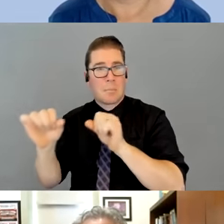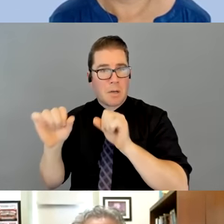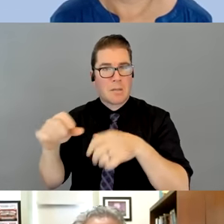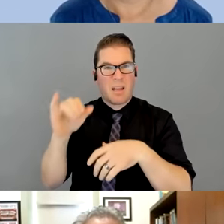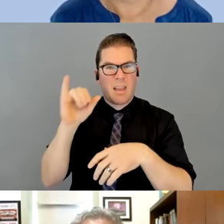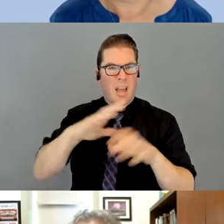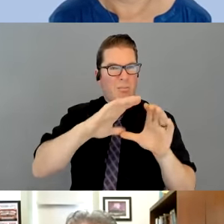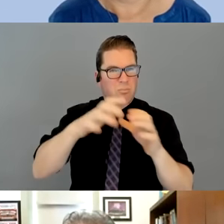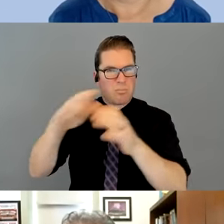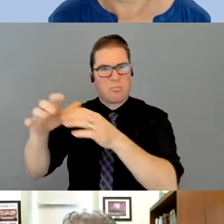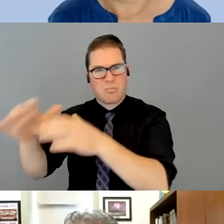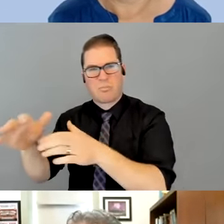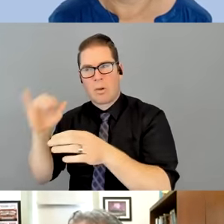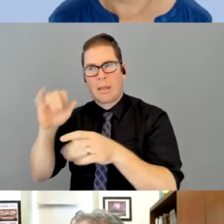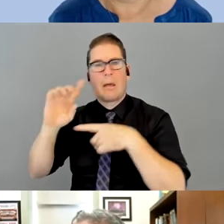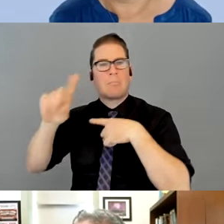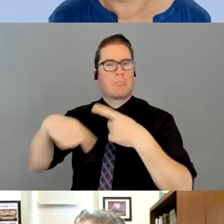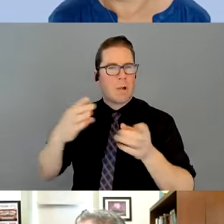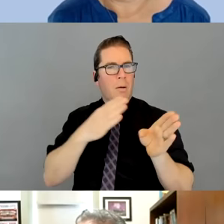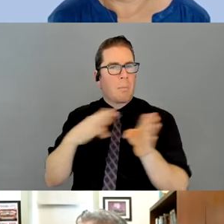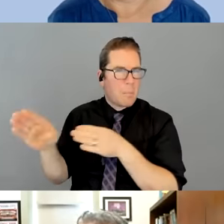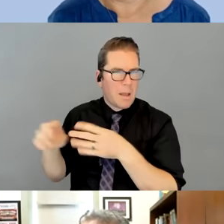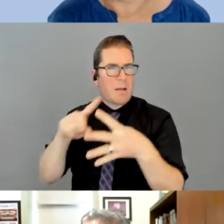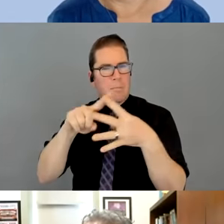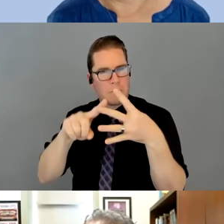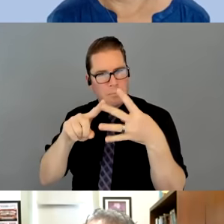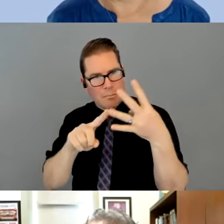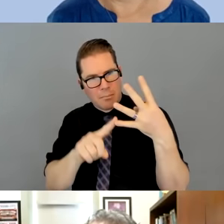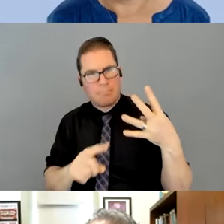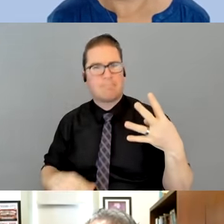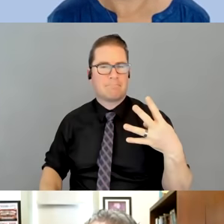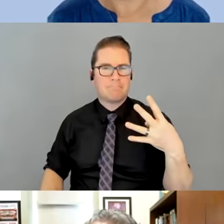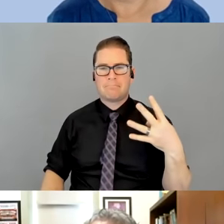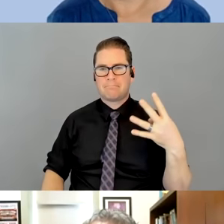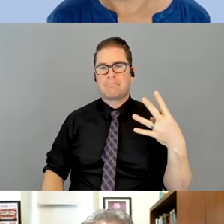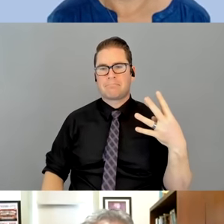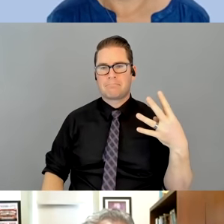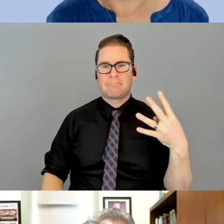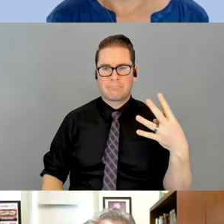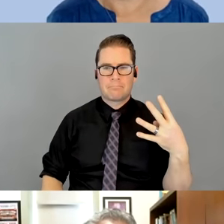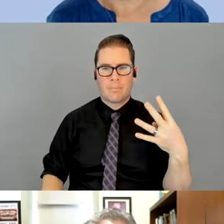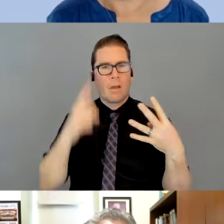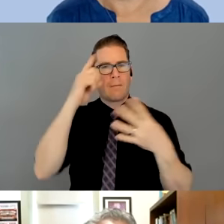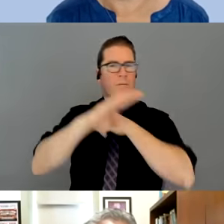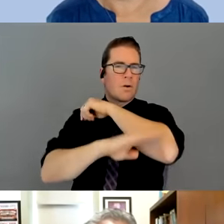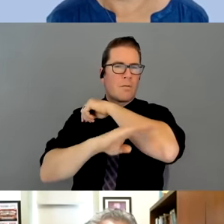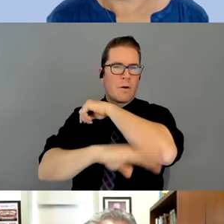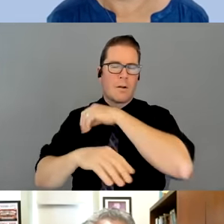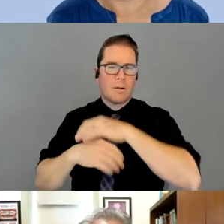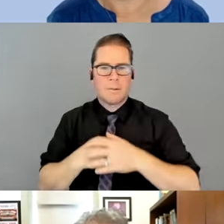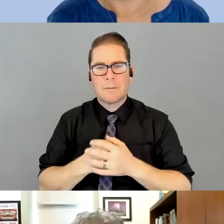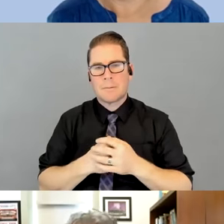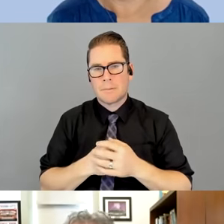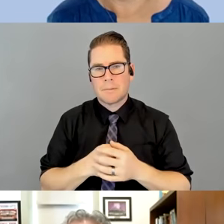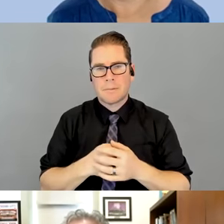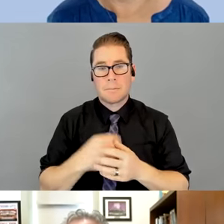have planned so far, is four cohorts for the fall. So you'll just have to be